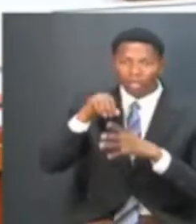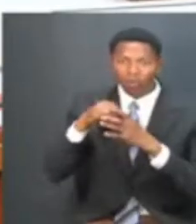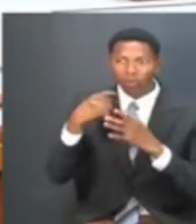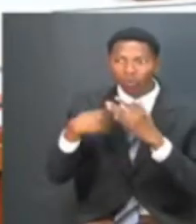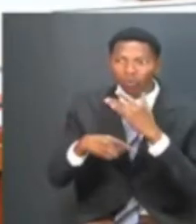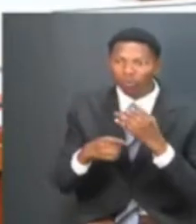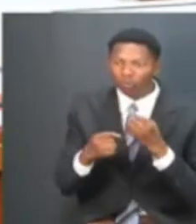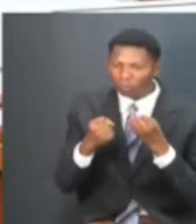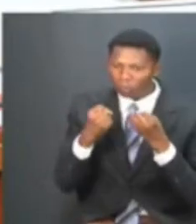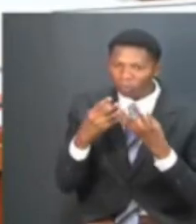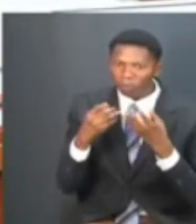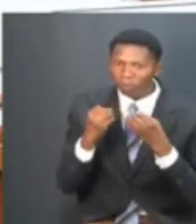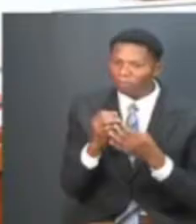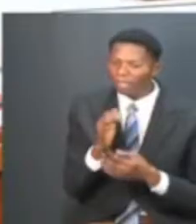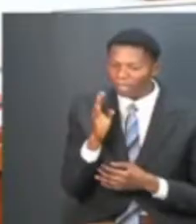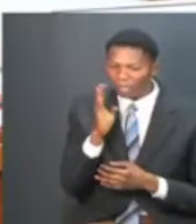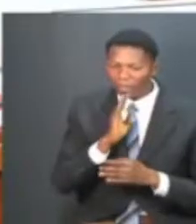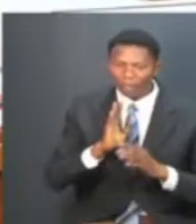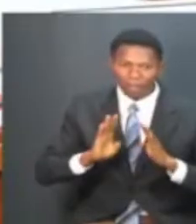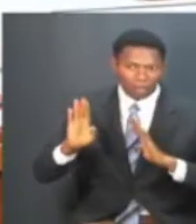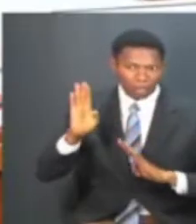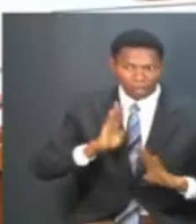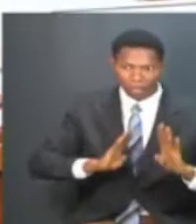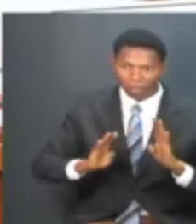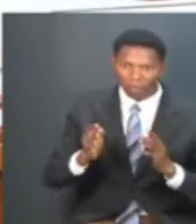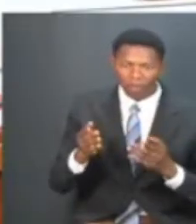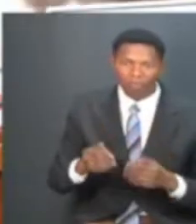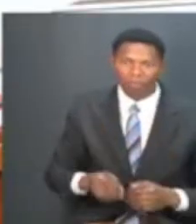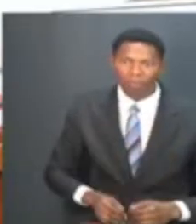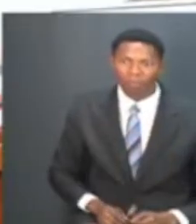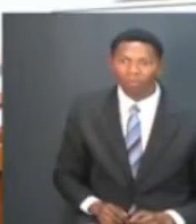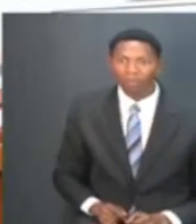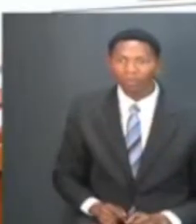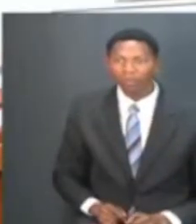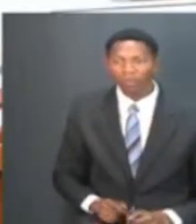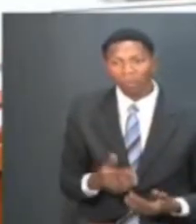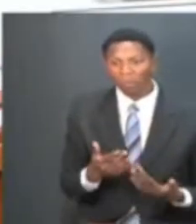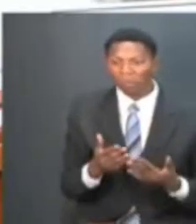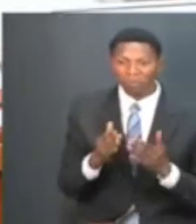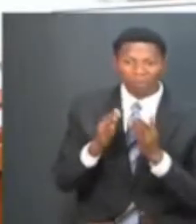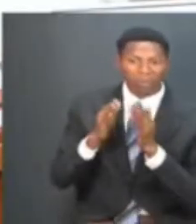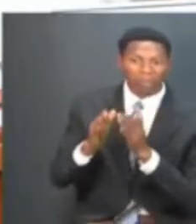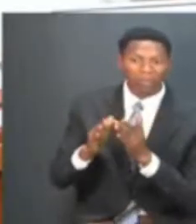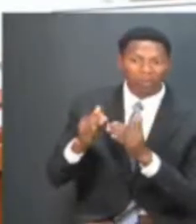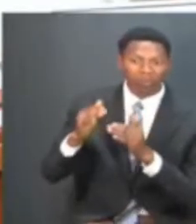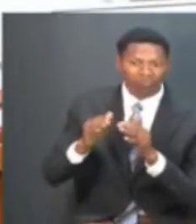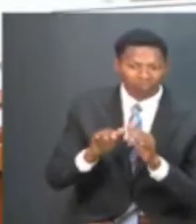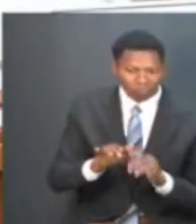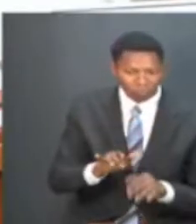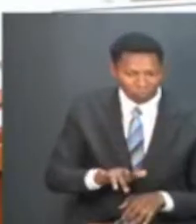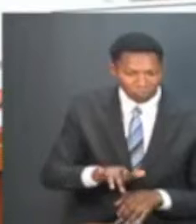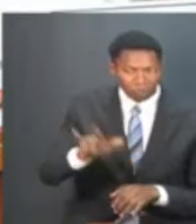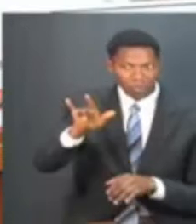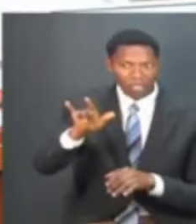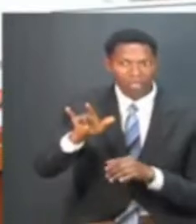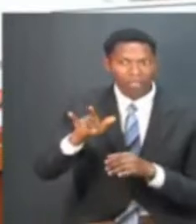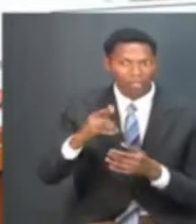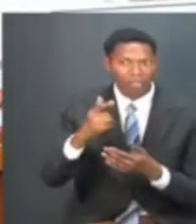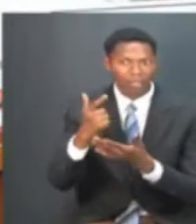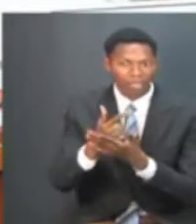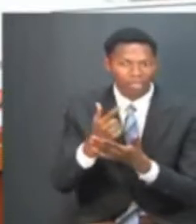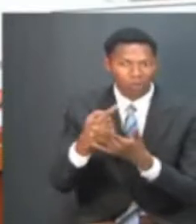illicit socio-economic ventures and even leave the shores of Ghana in search of green